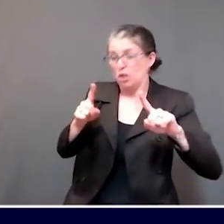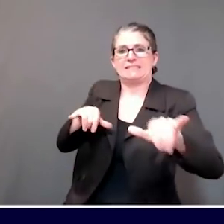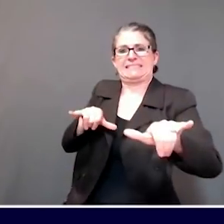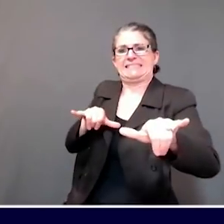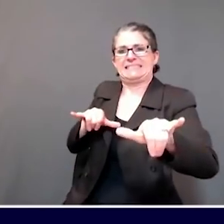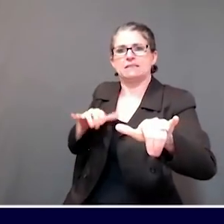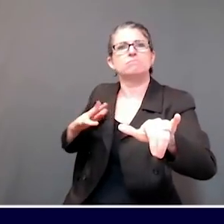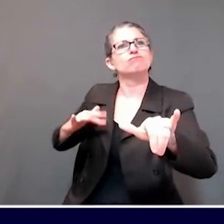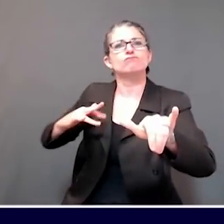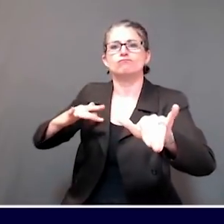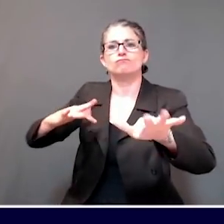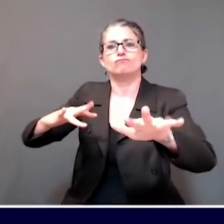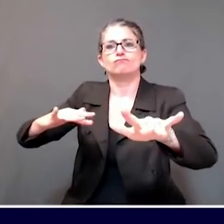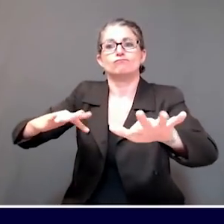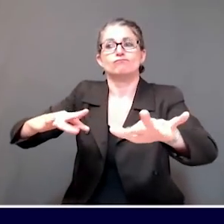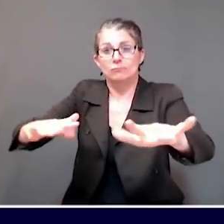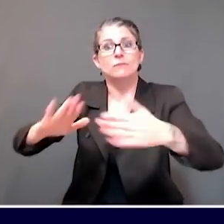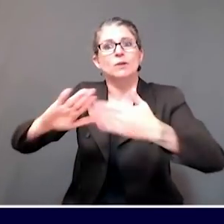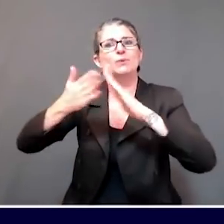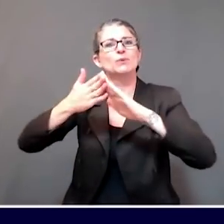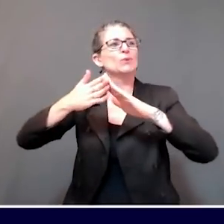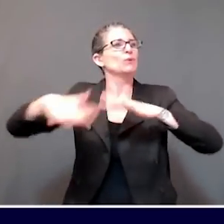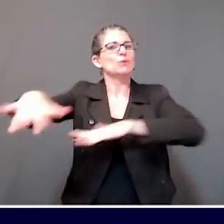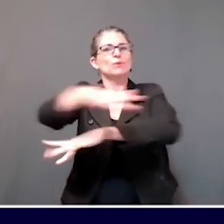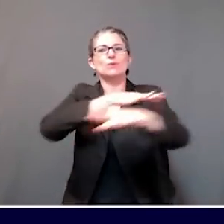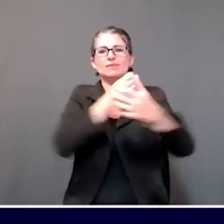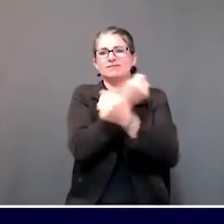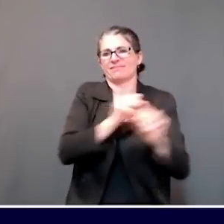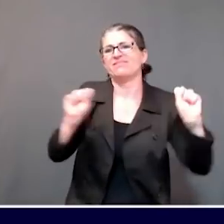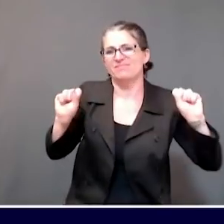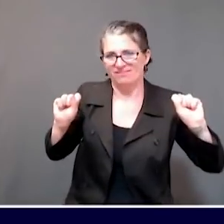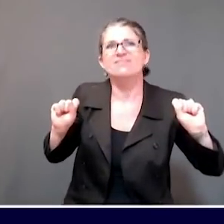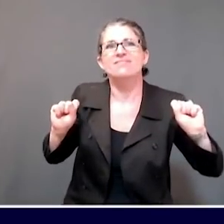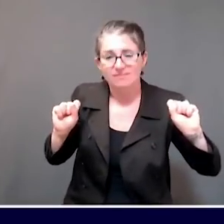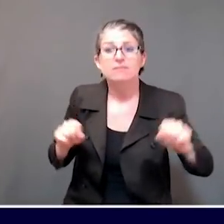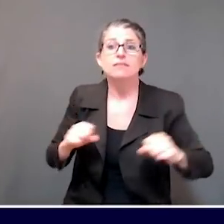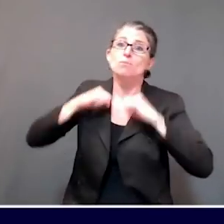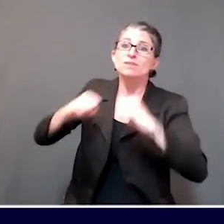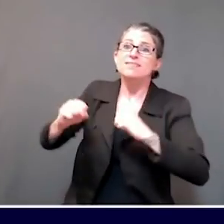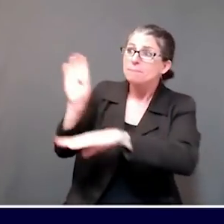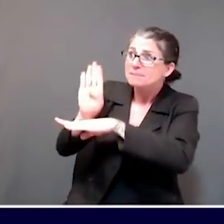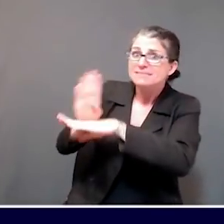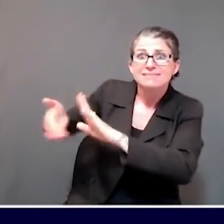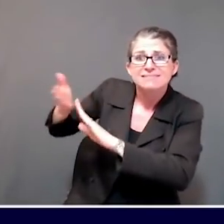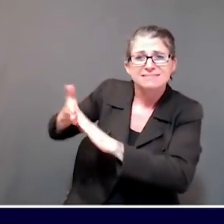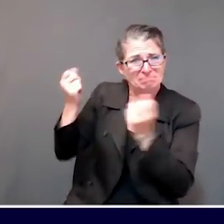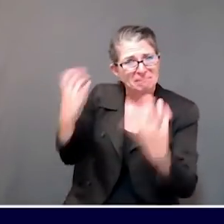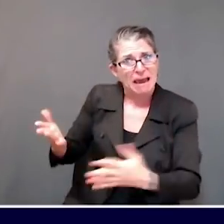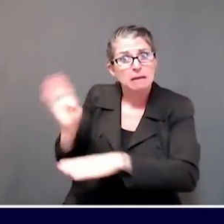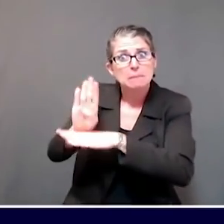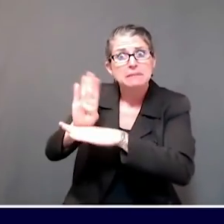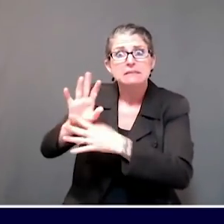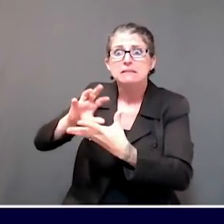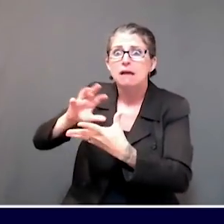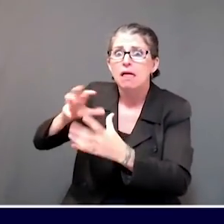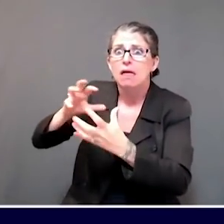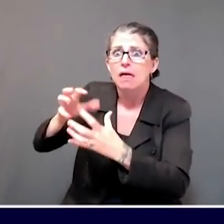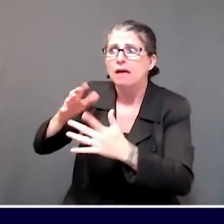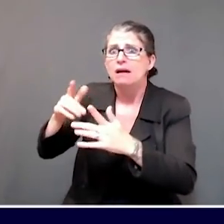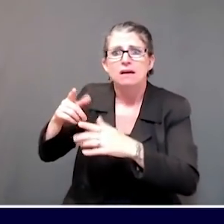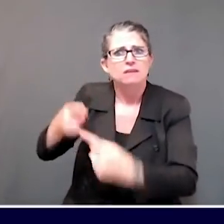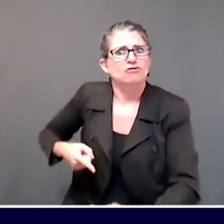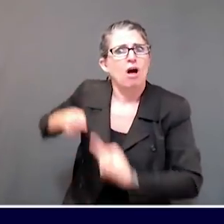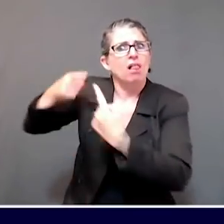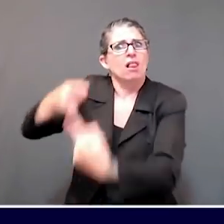give our businesses, many of whom are struggling and on the brink of failure, a shot at survival, and to be able to open our schools in the